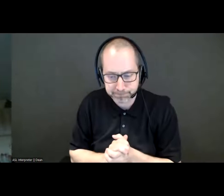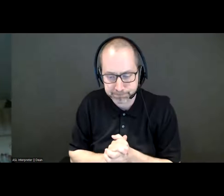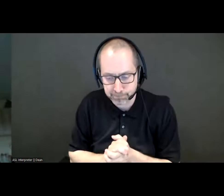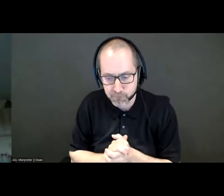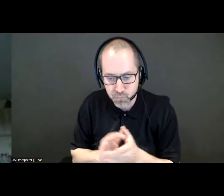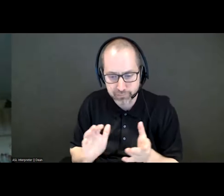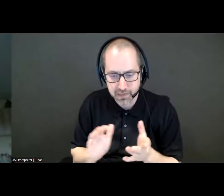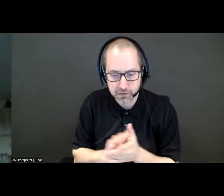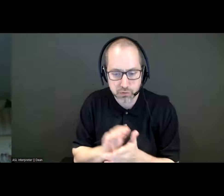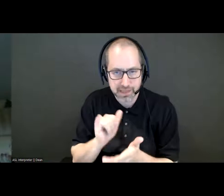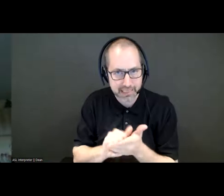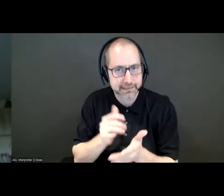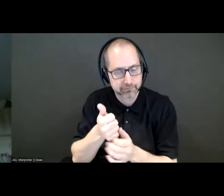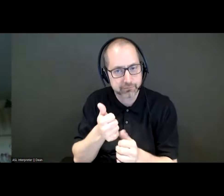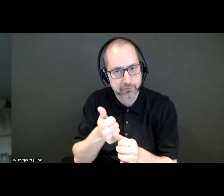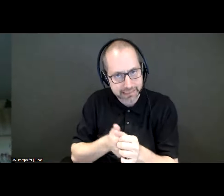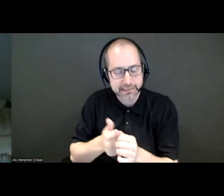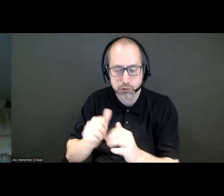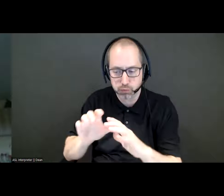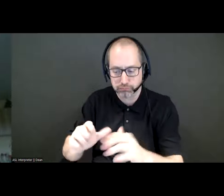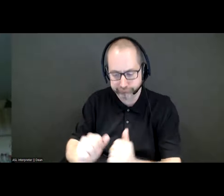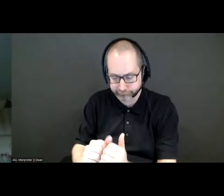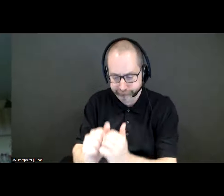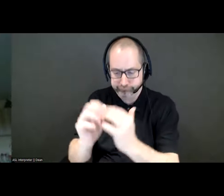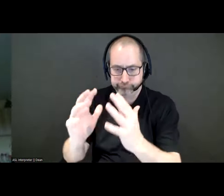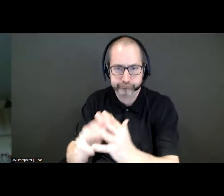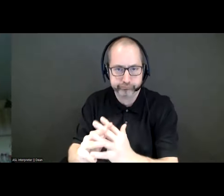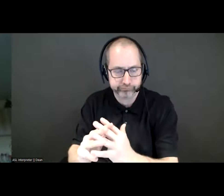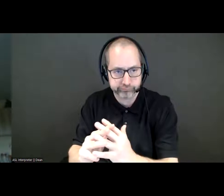that's how each group develops.